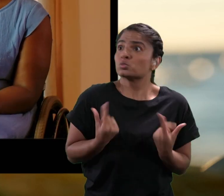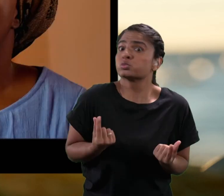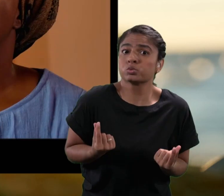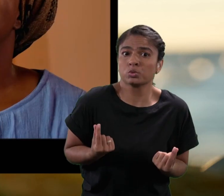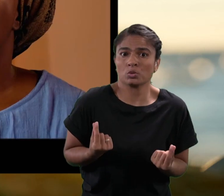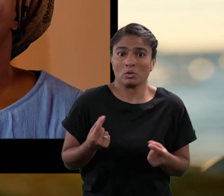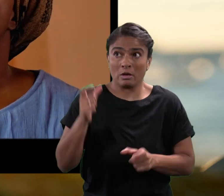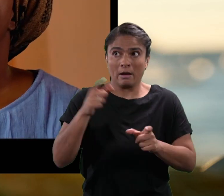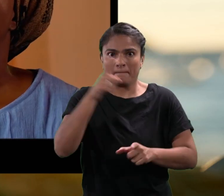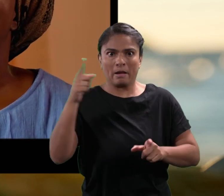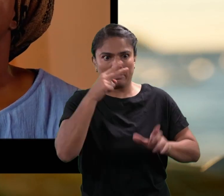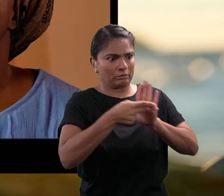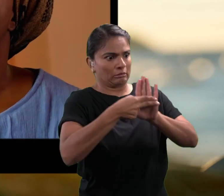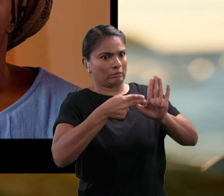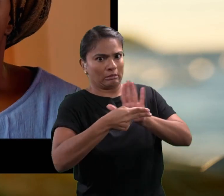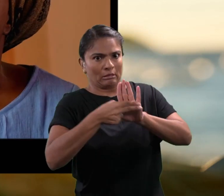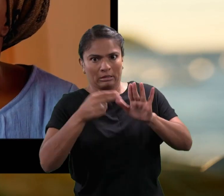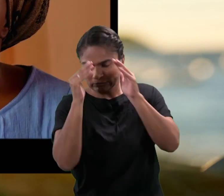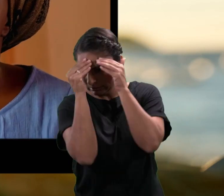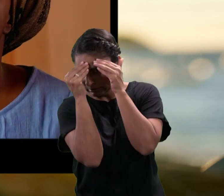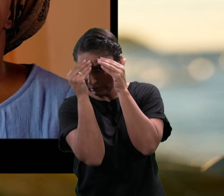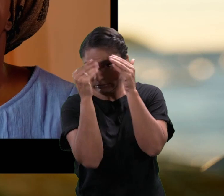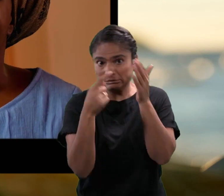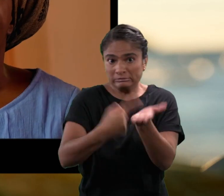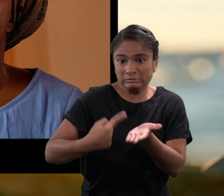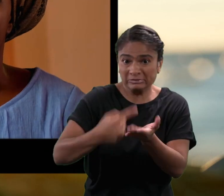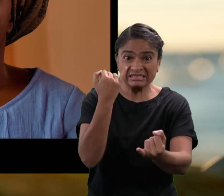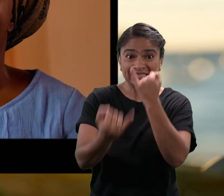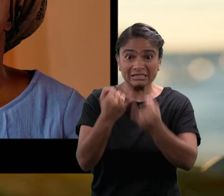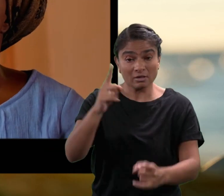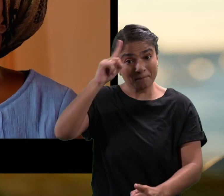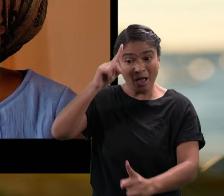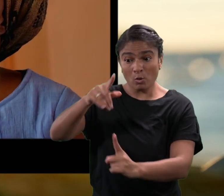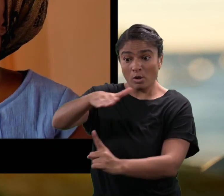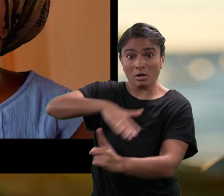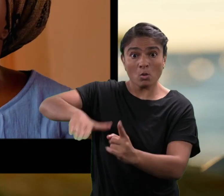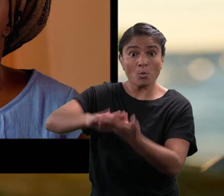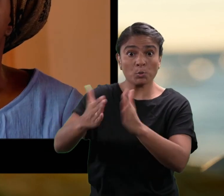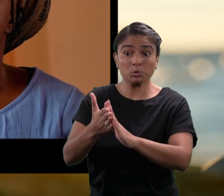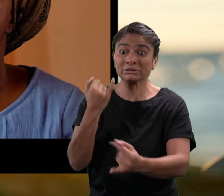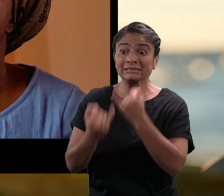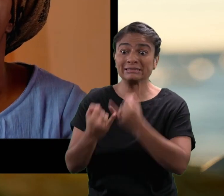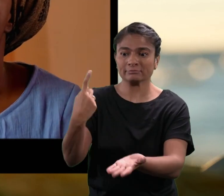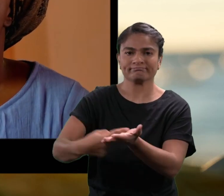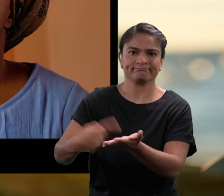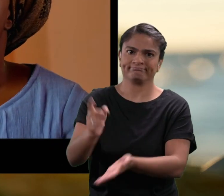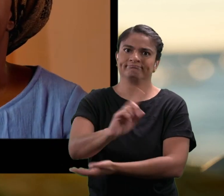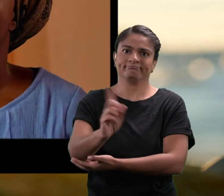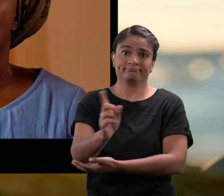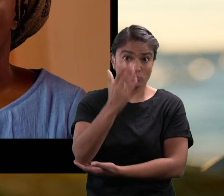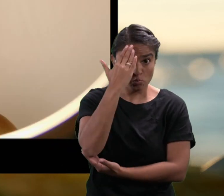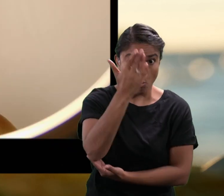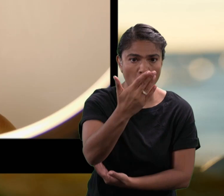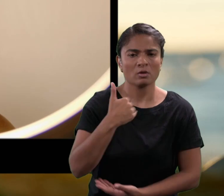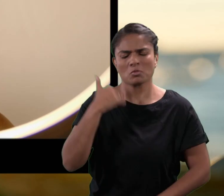this? So there's a taboo when it comes to sex in general, especially in the Black community, you know. So